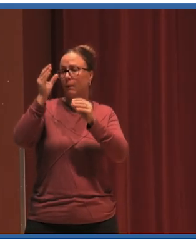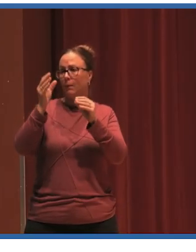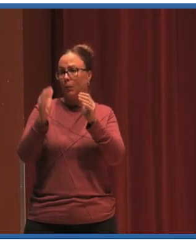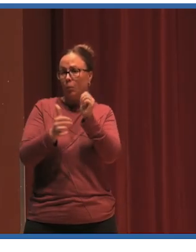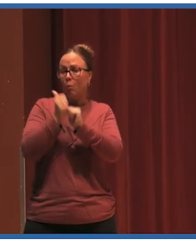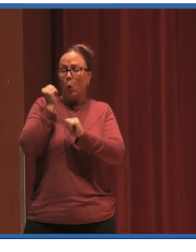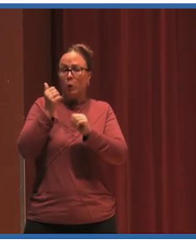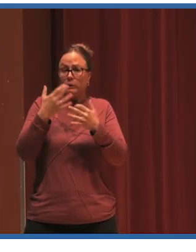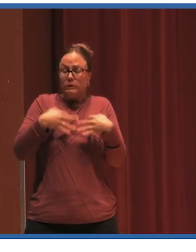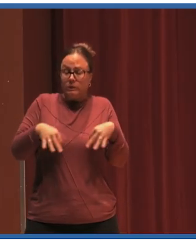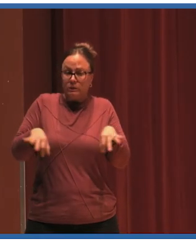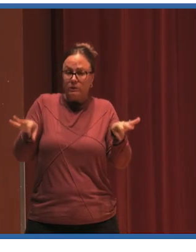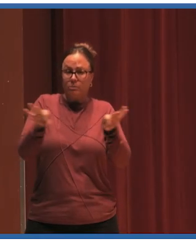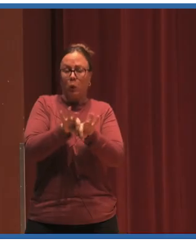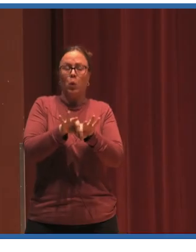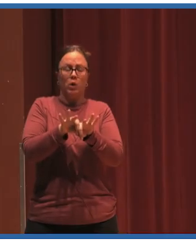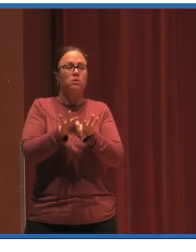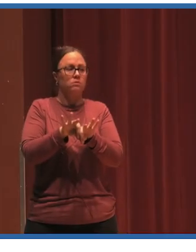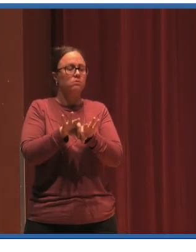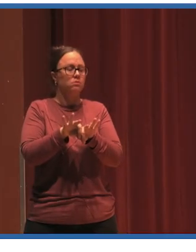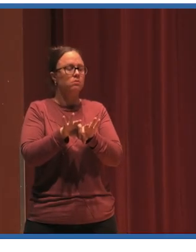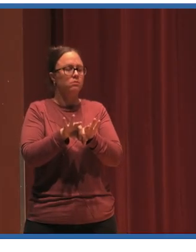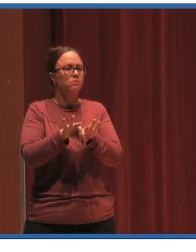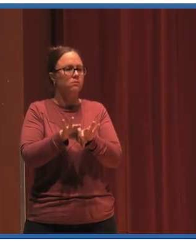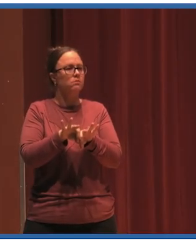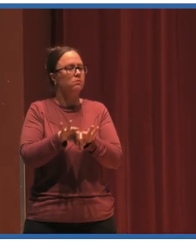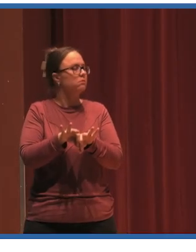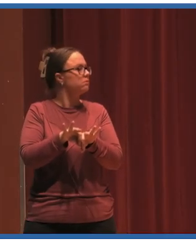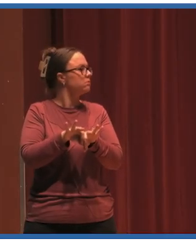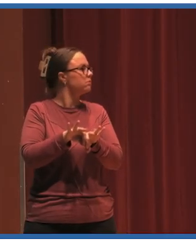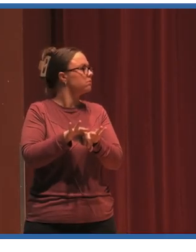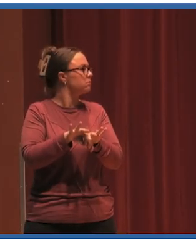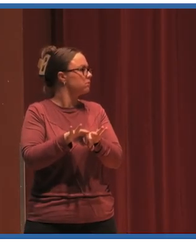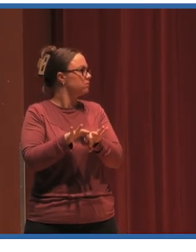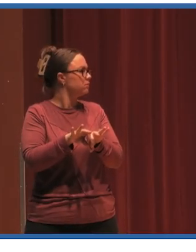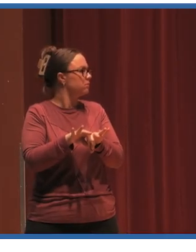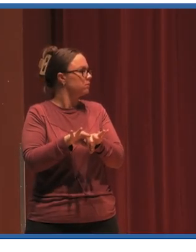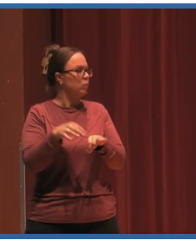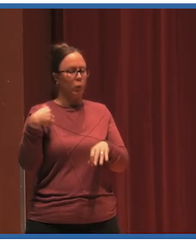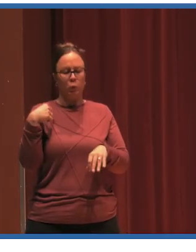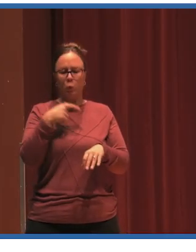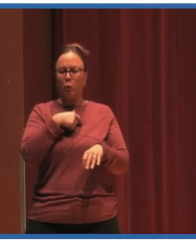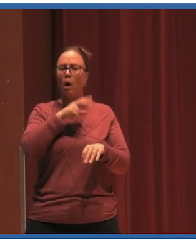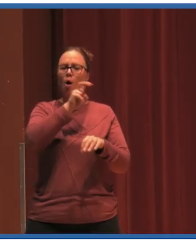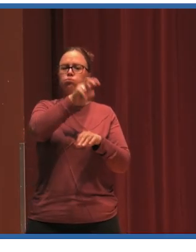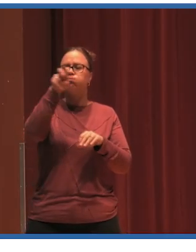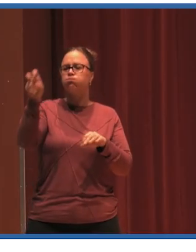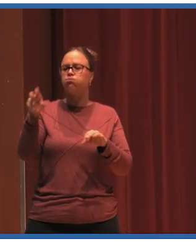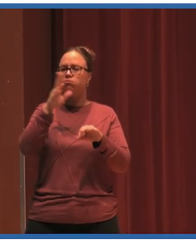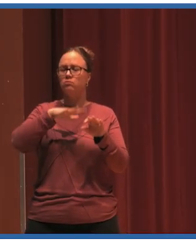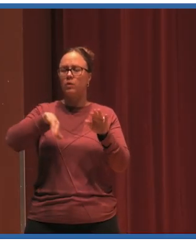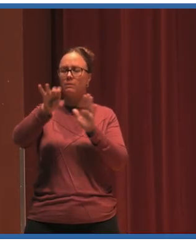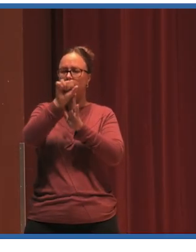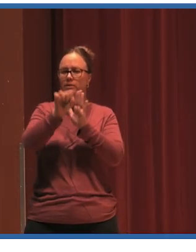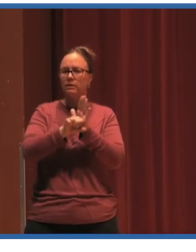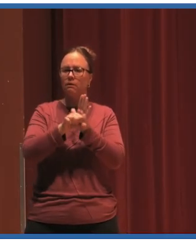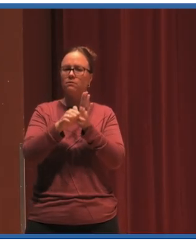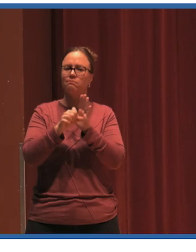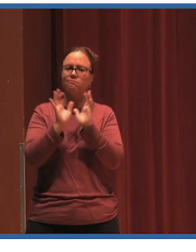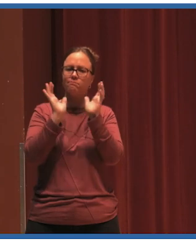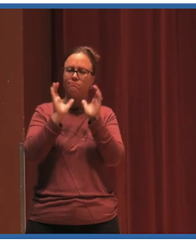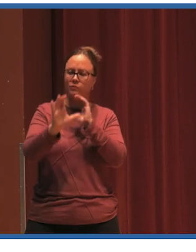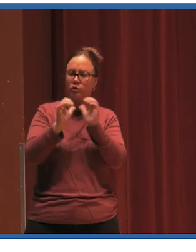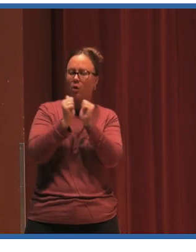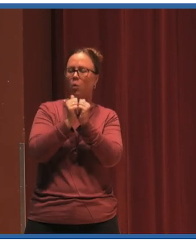I'll draw upon our experience with these listening sessions where we traveled around the state and spoke with people in